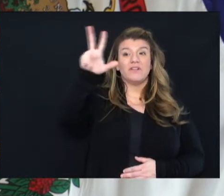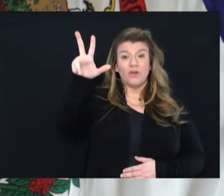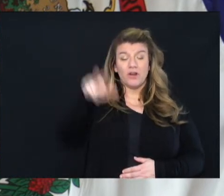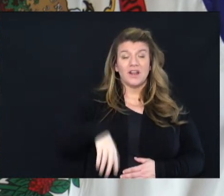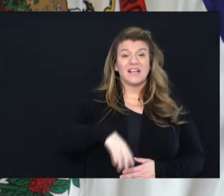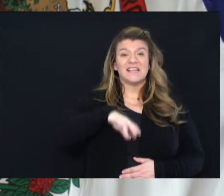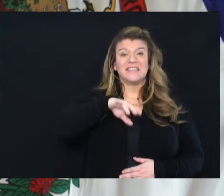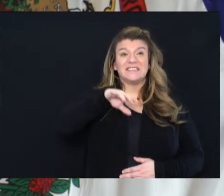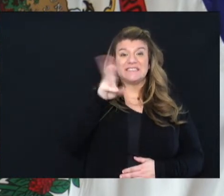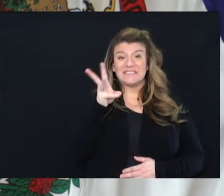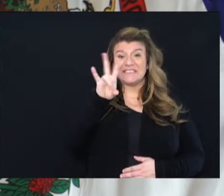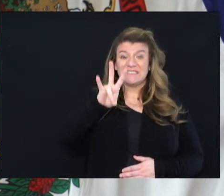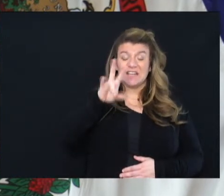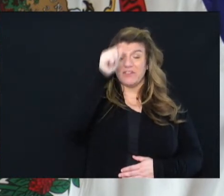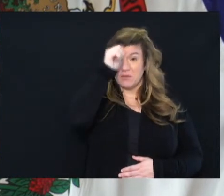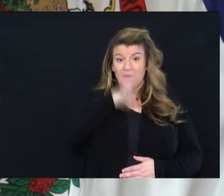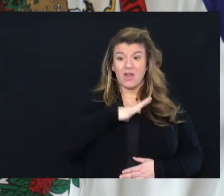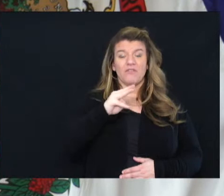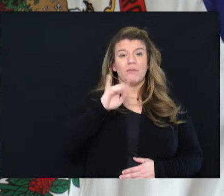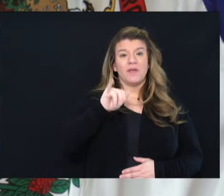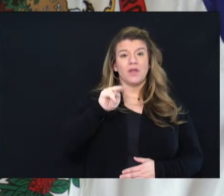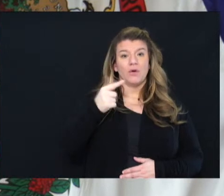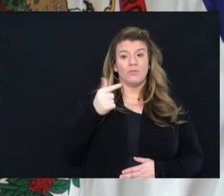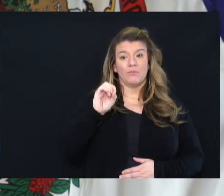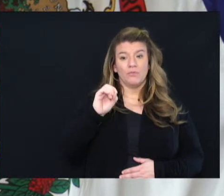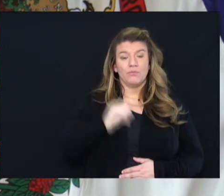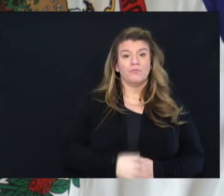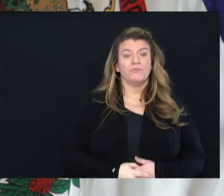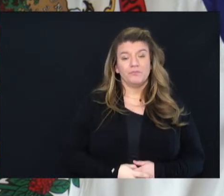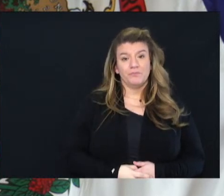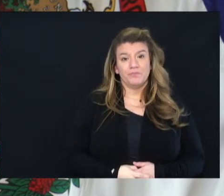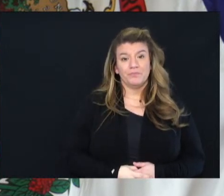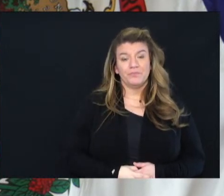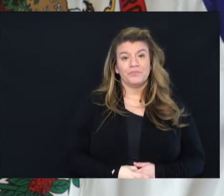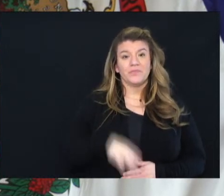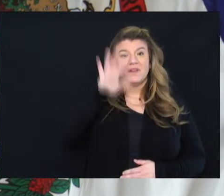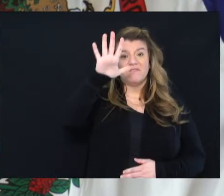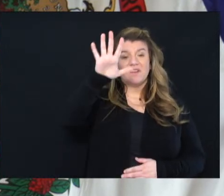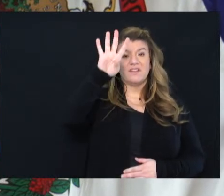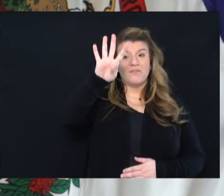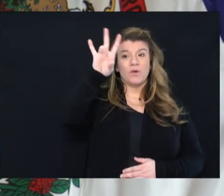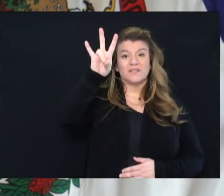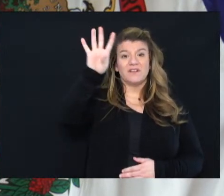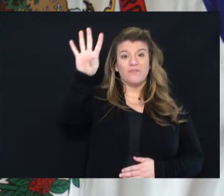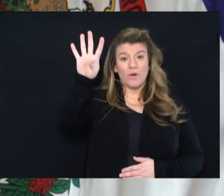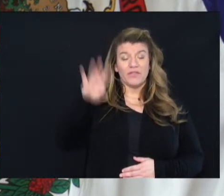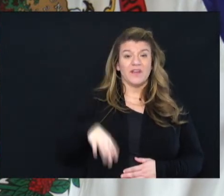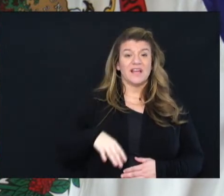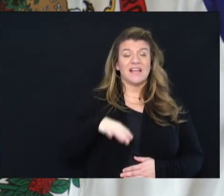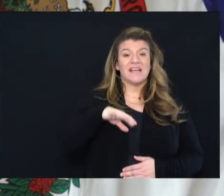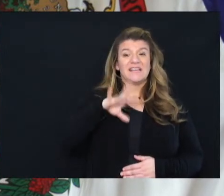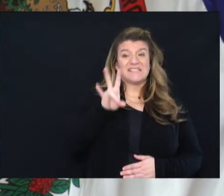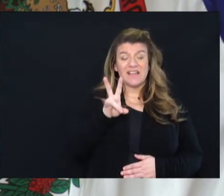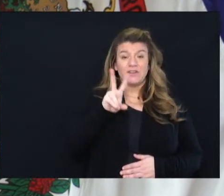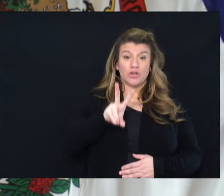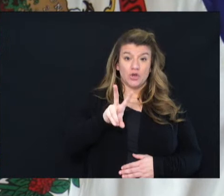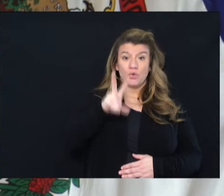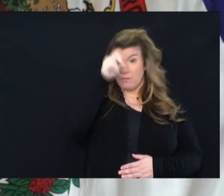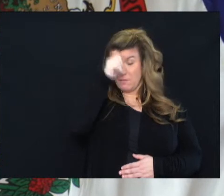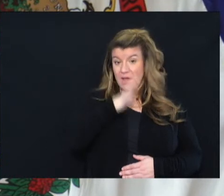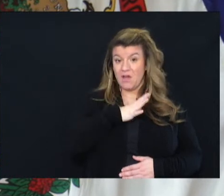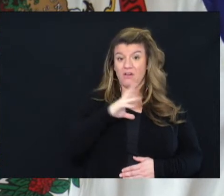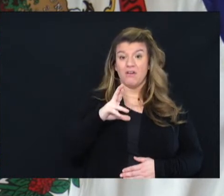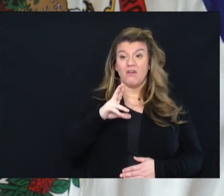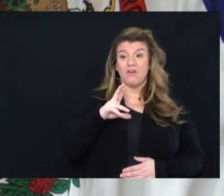is a 67-year-old male from Mingo County. The 5,474th death is a 72-year-old male